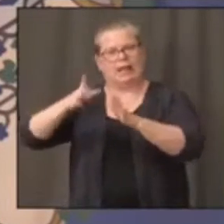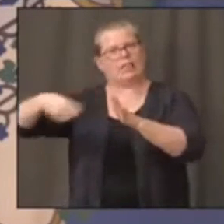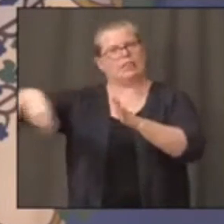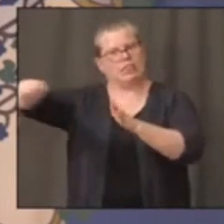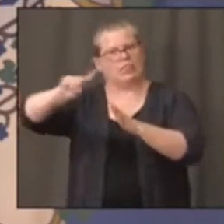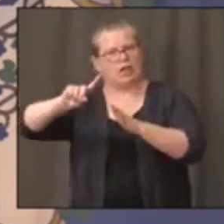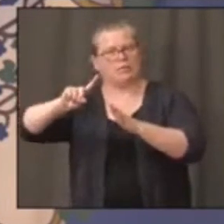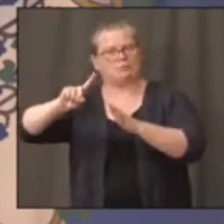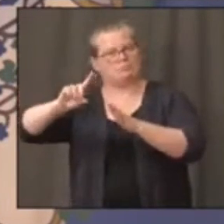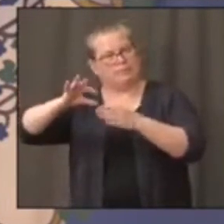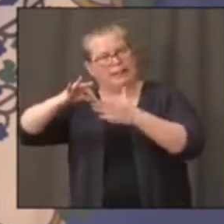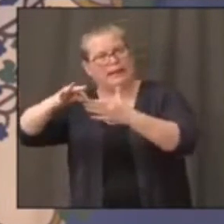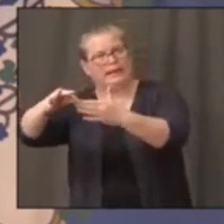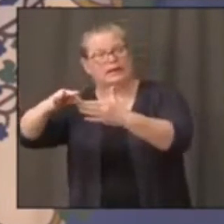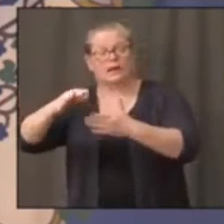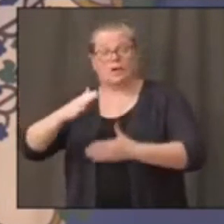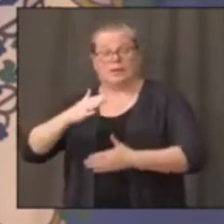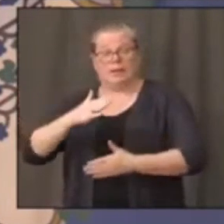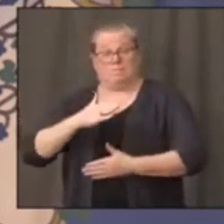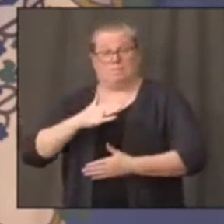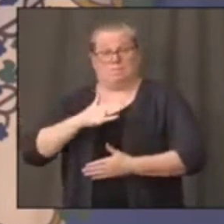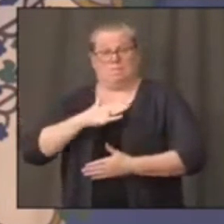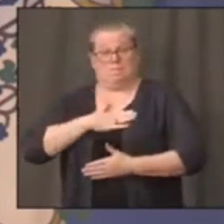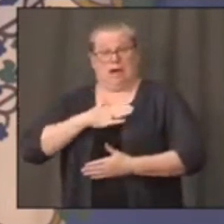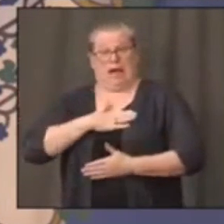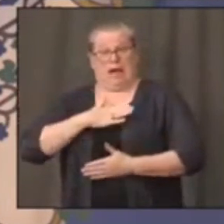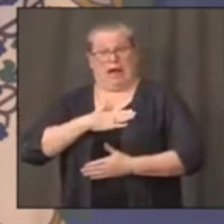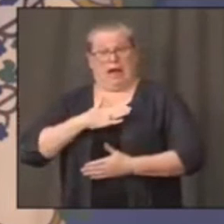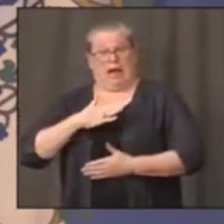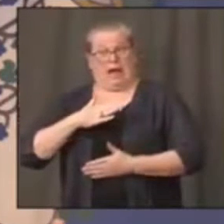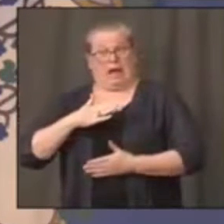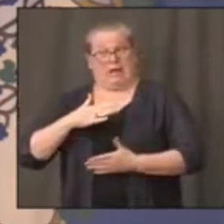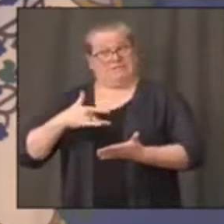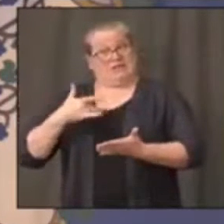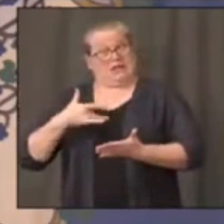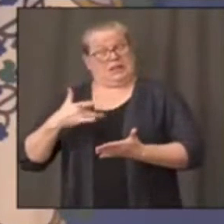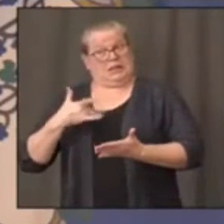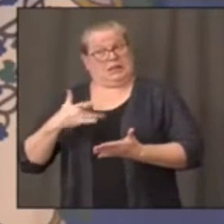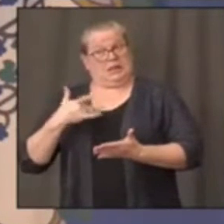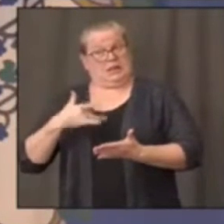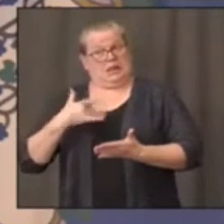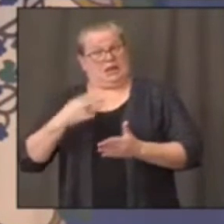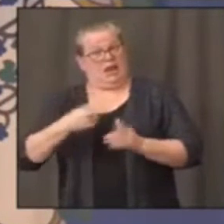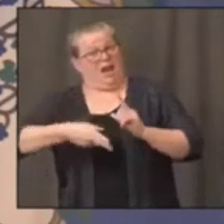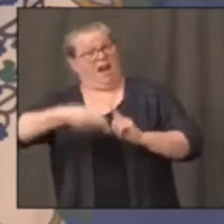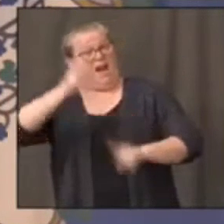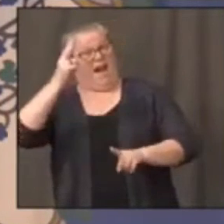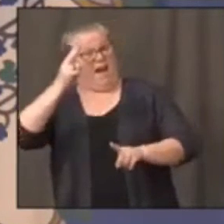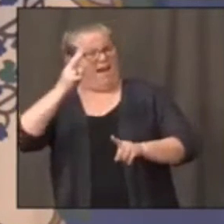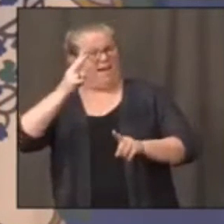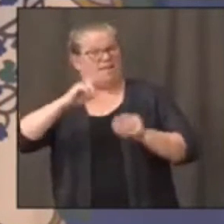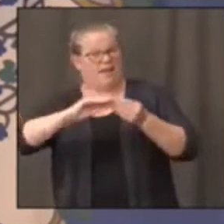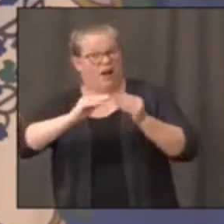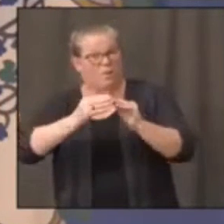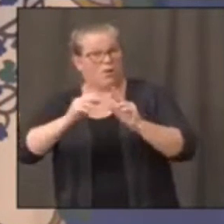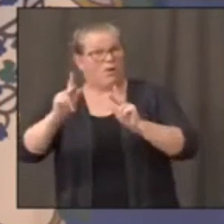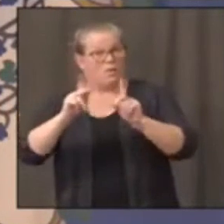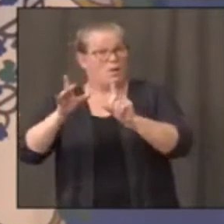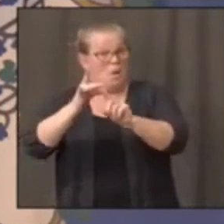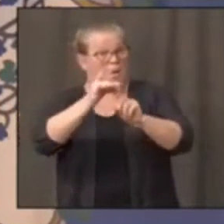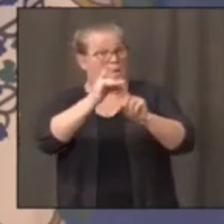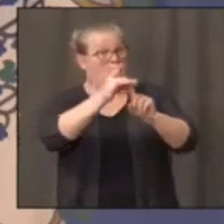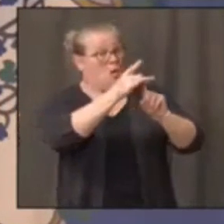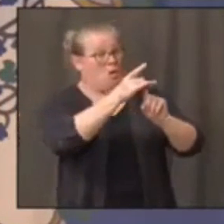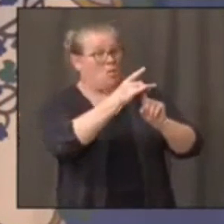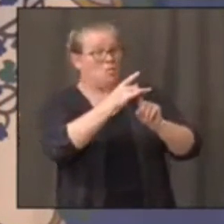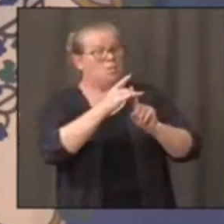at least you're not traveling to high infection states. High school sports is at least limited to a state where you have a very low infection rate. But I think